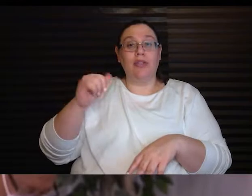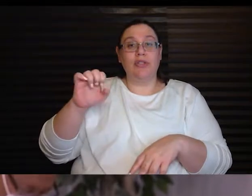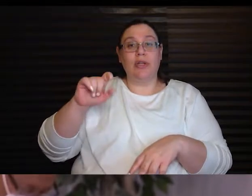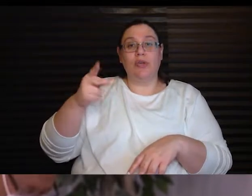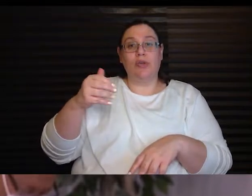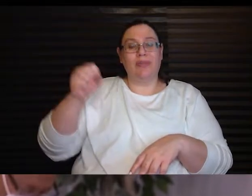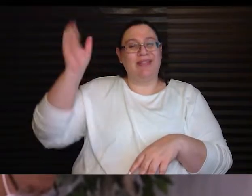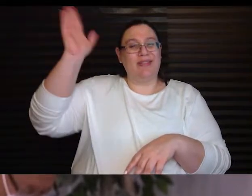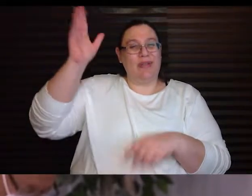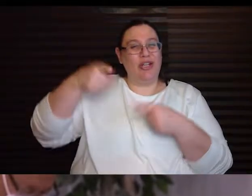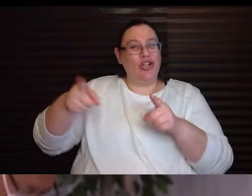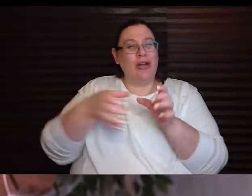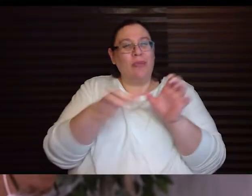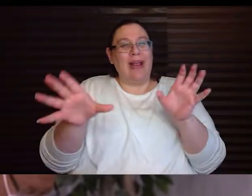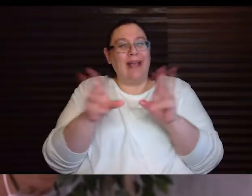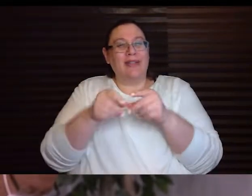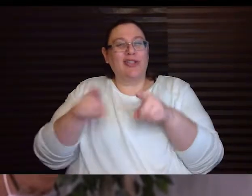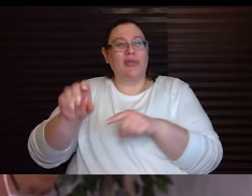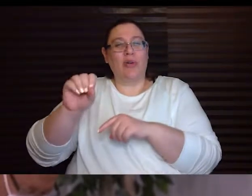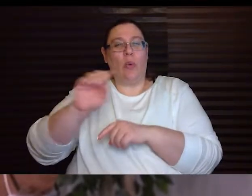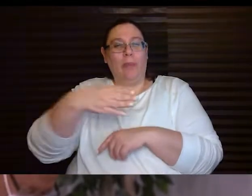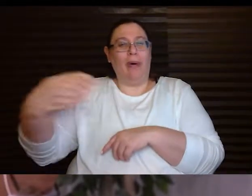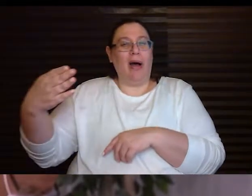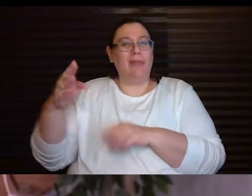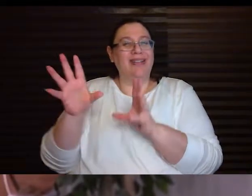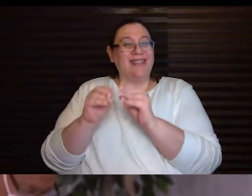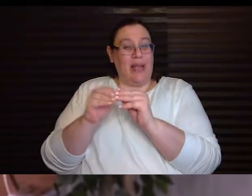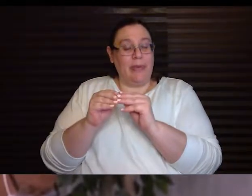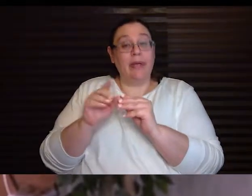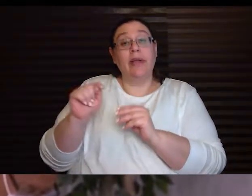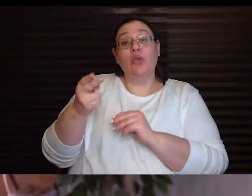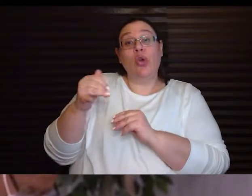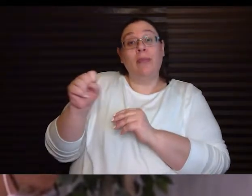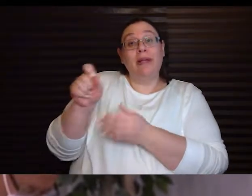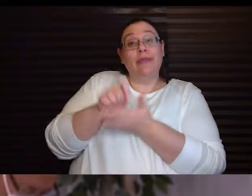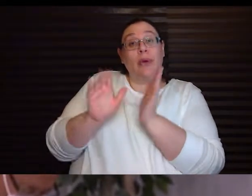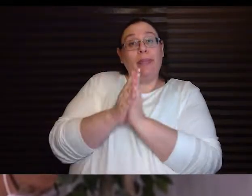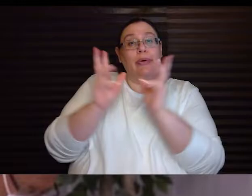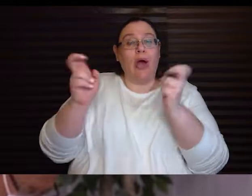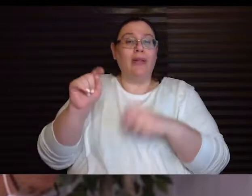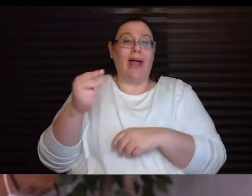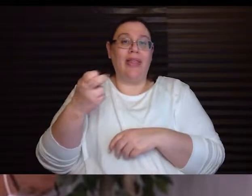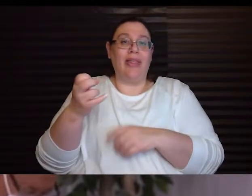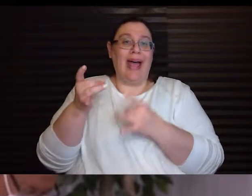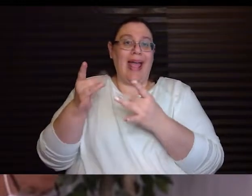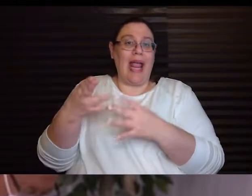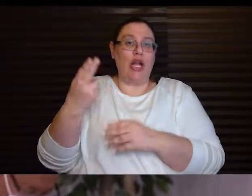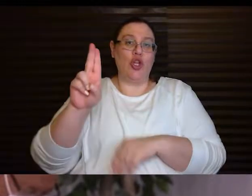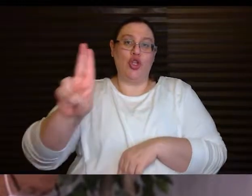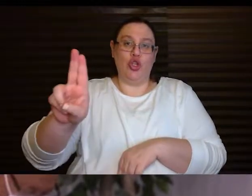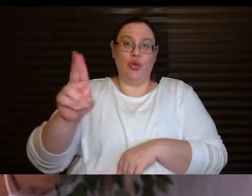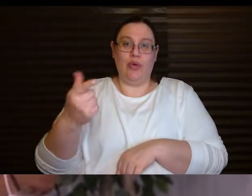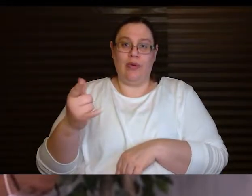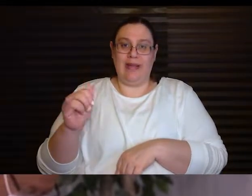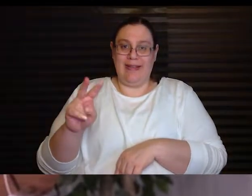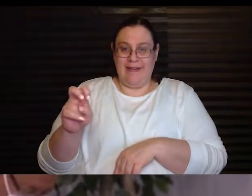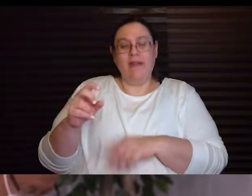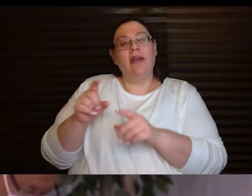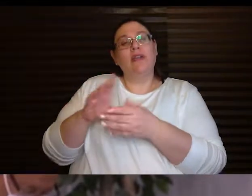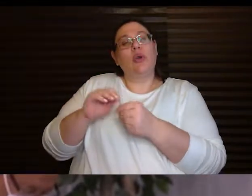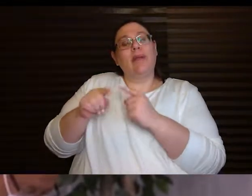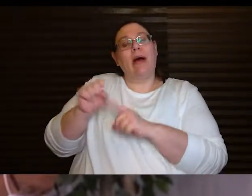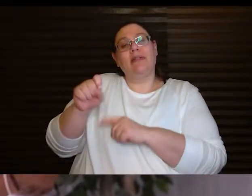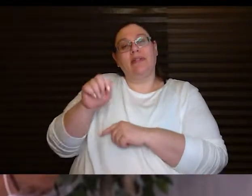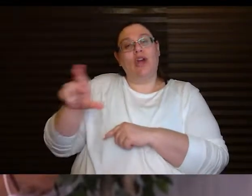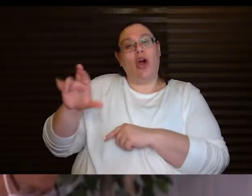speak in a breakout session at the Obama Summit. Thomas is the author of a book called The Hate You Give. It's the story of Star Carter,